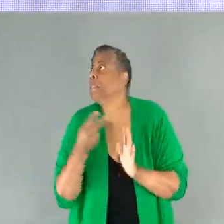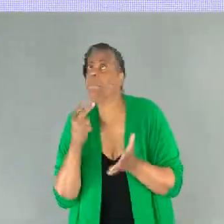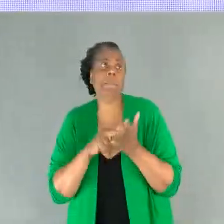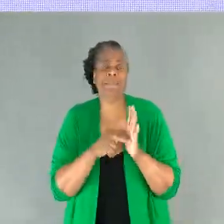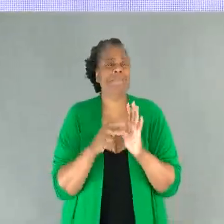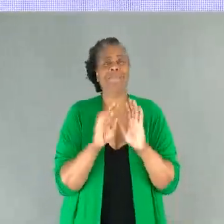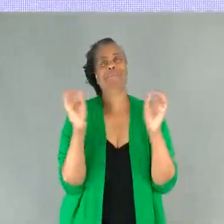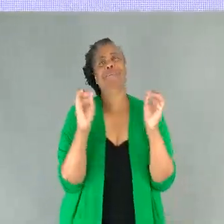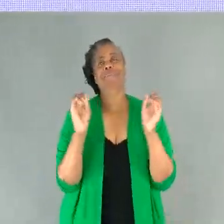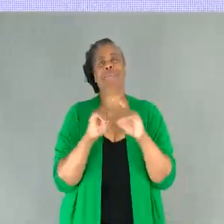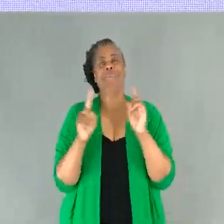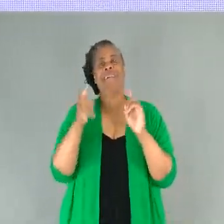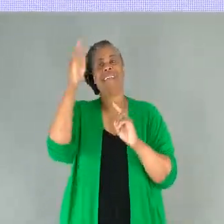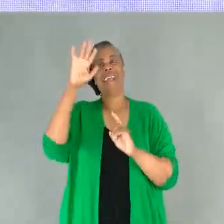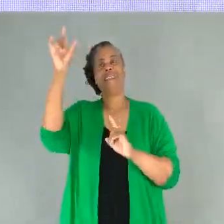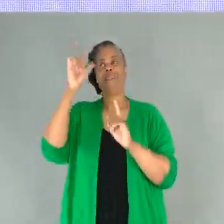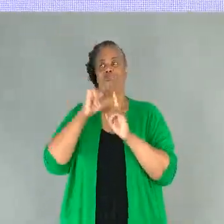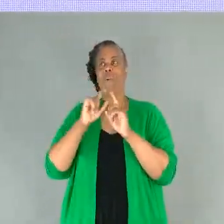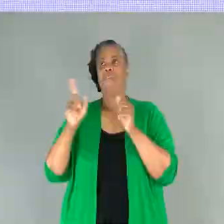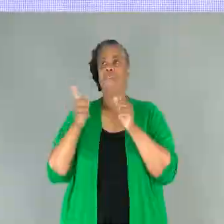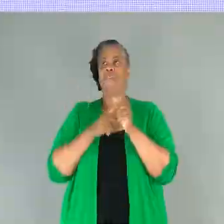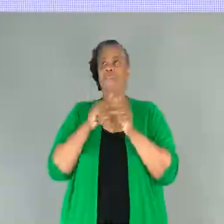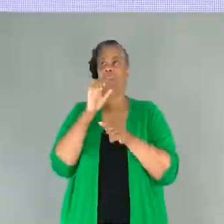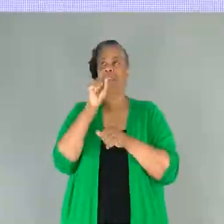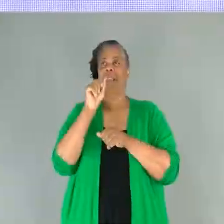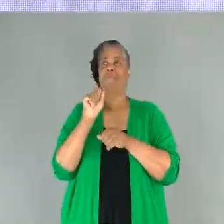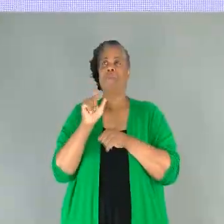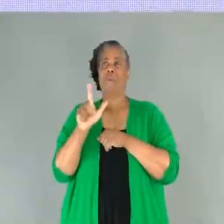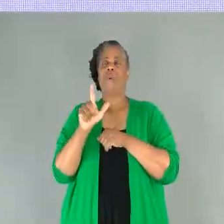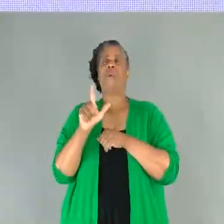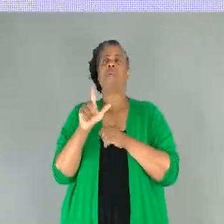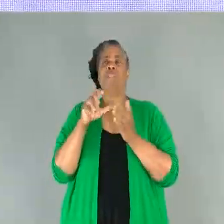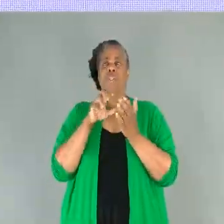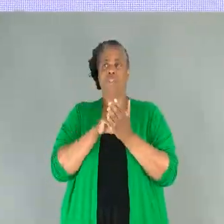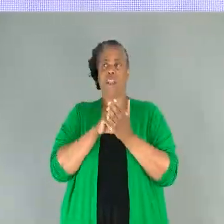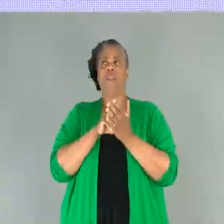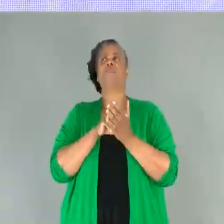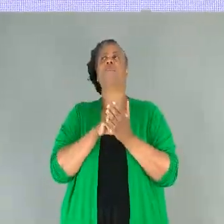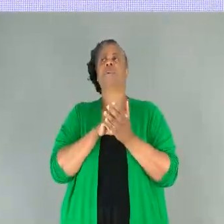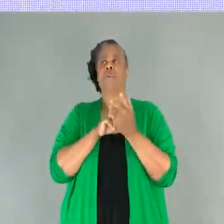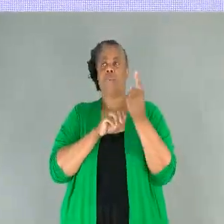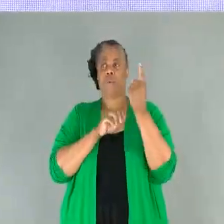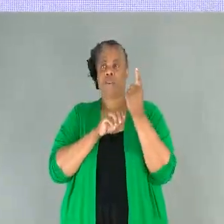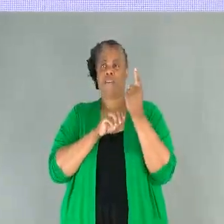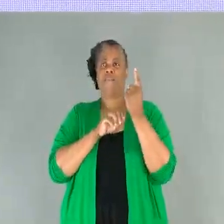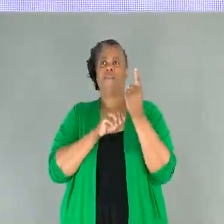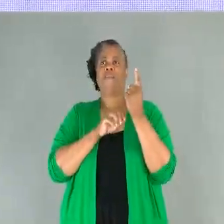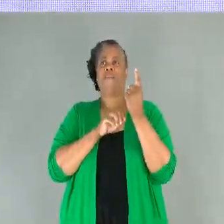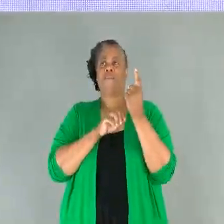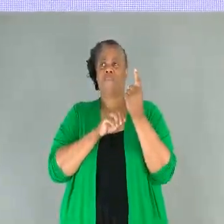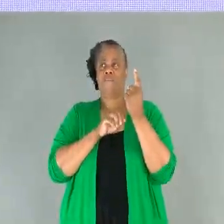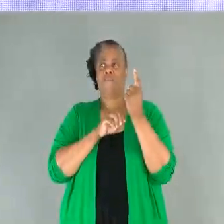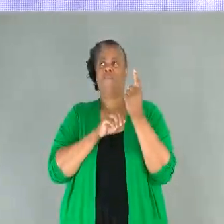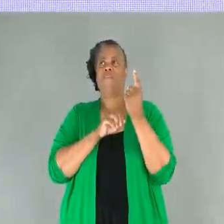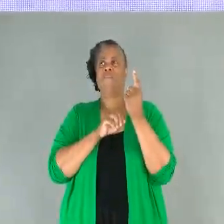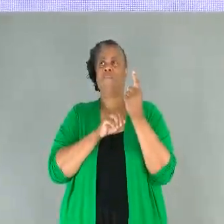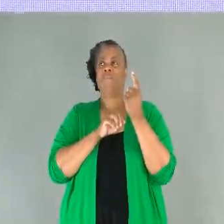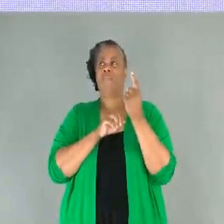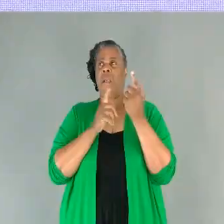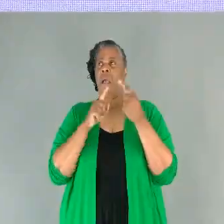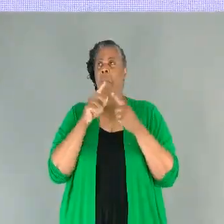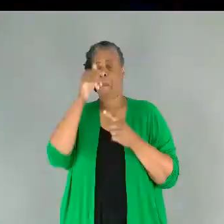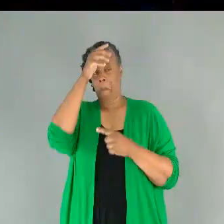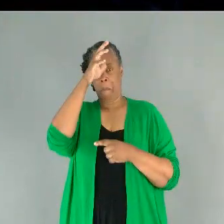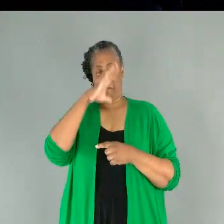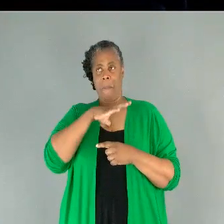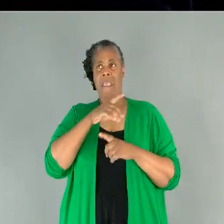All right, the word of the Lord. 1 Samuel chapter number 1. There was a certain